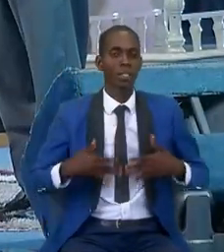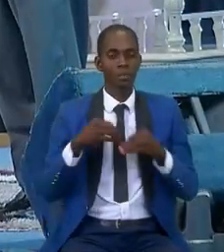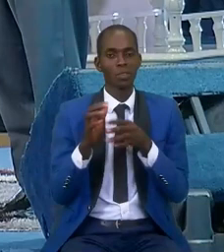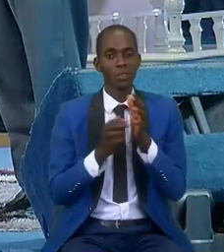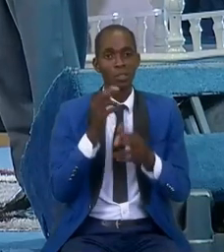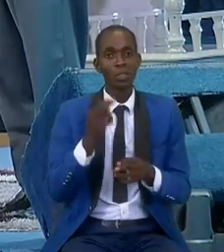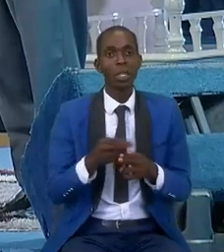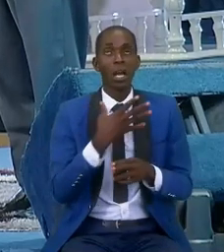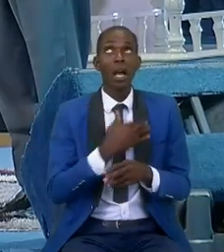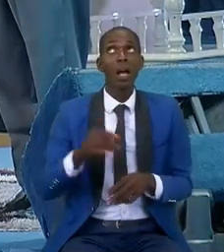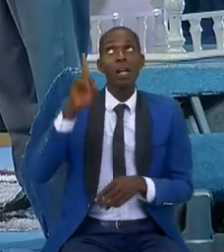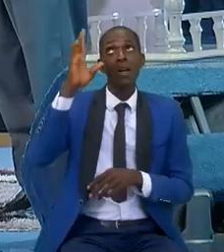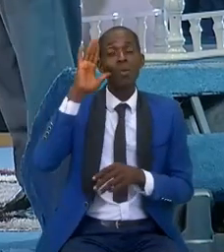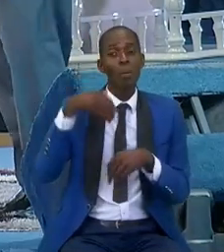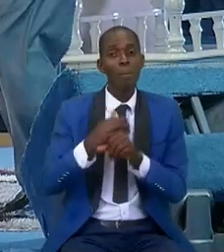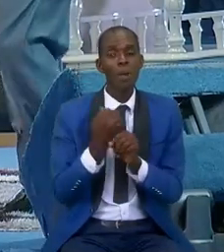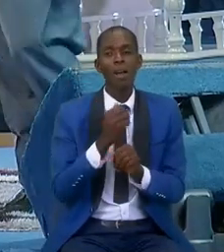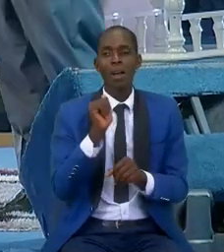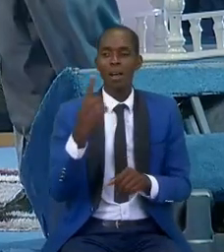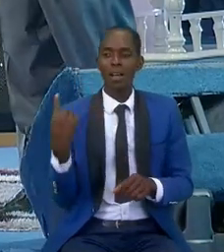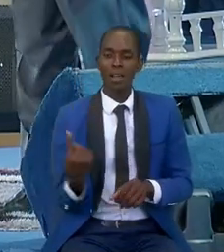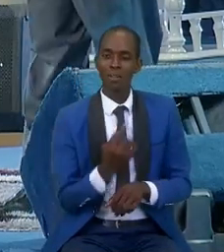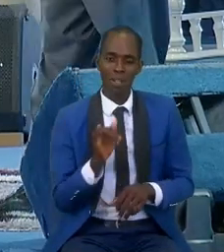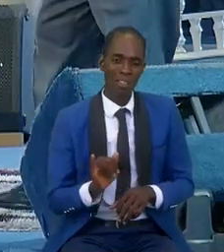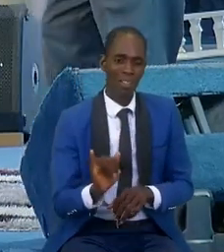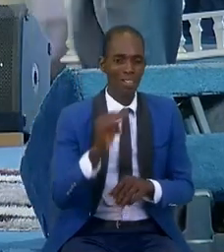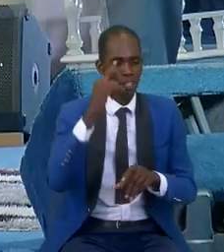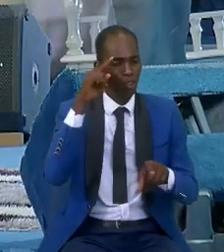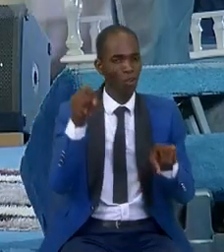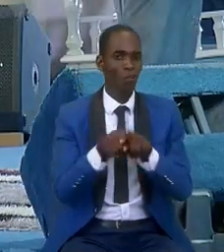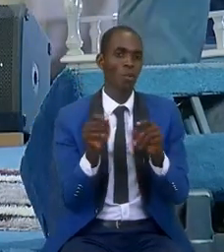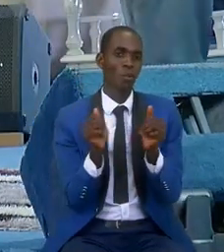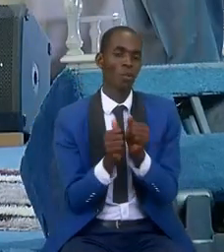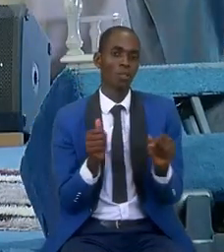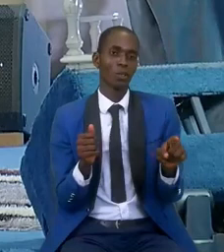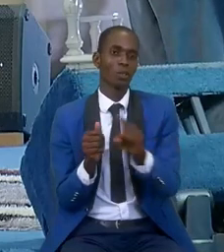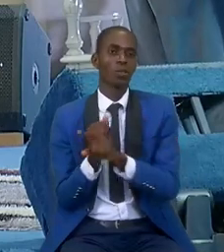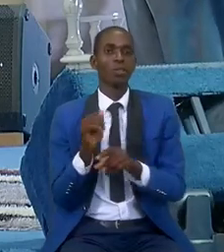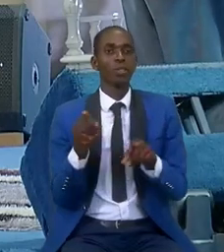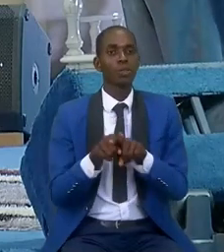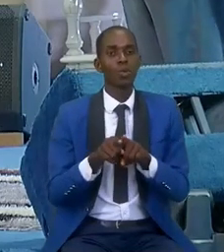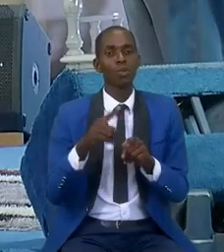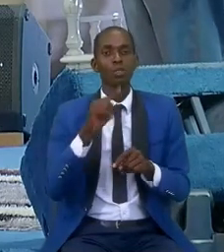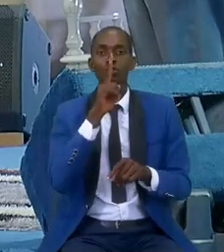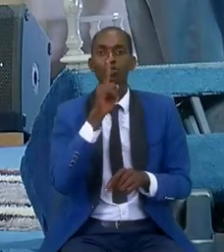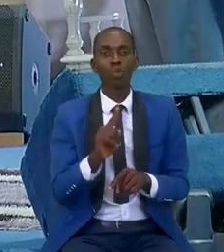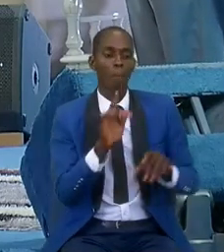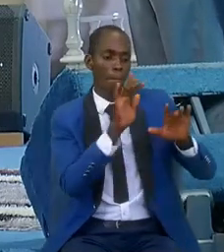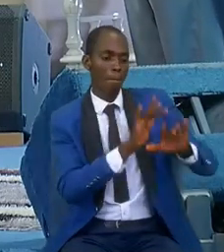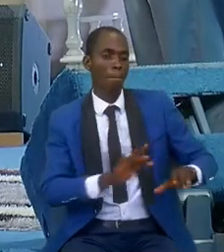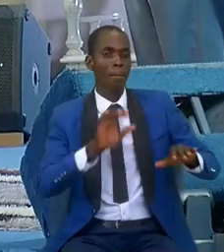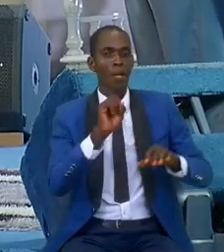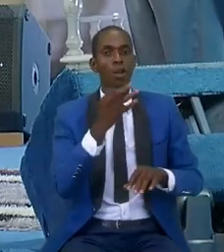come it tells us right there look at verse 6 in verse 6 he tells us how to come it's a seeking Lord